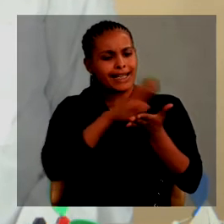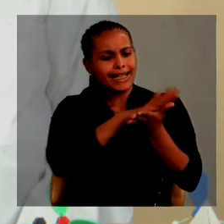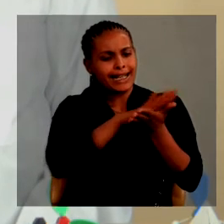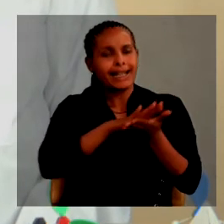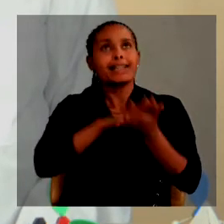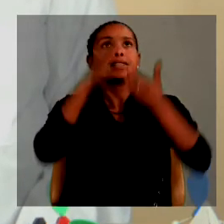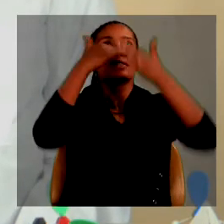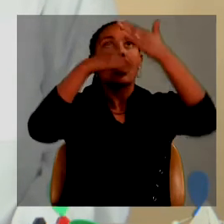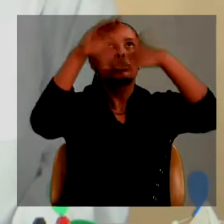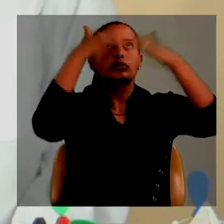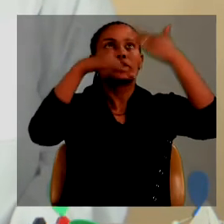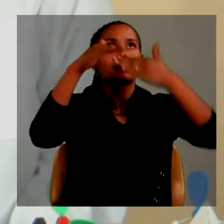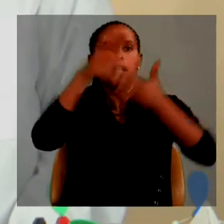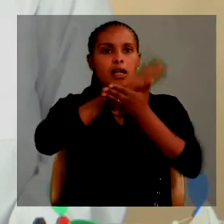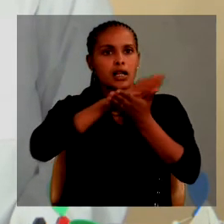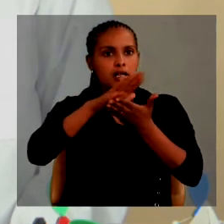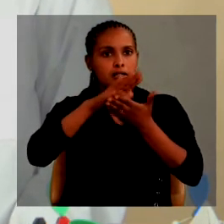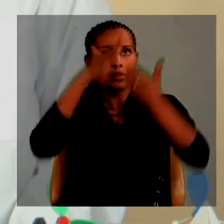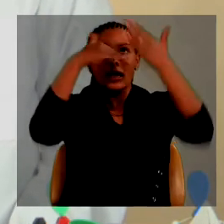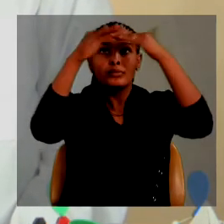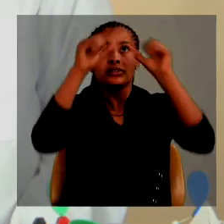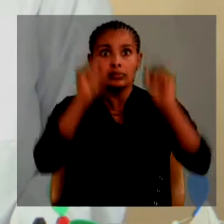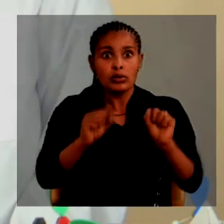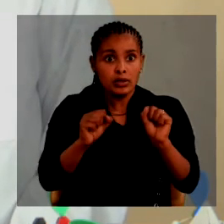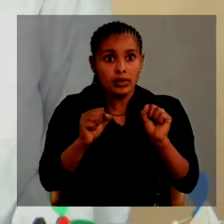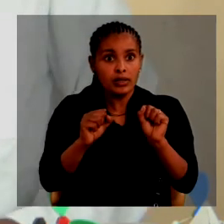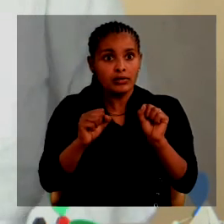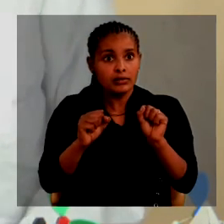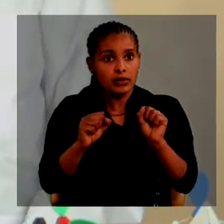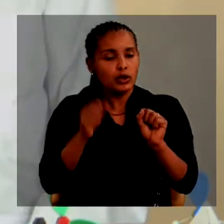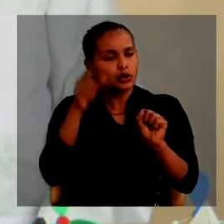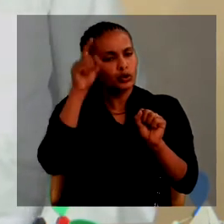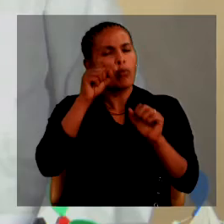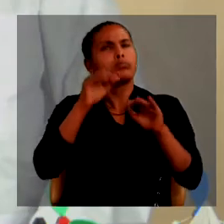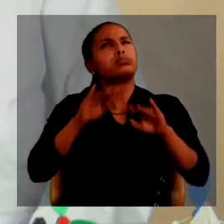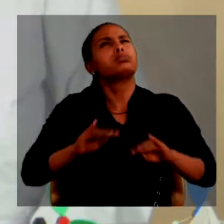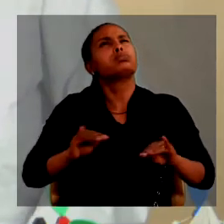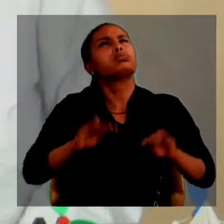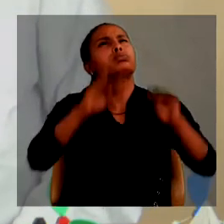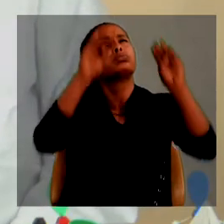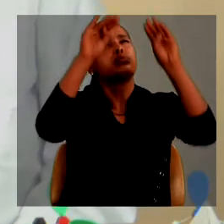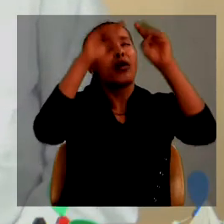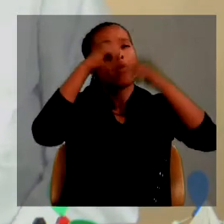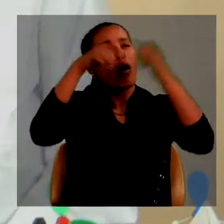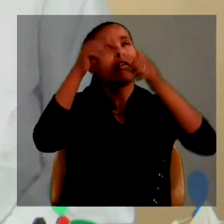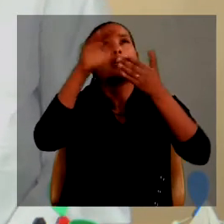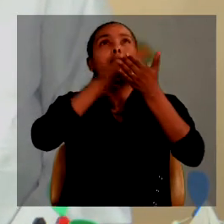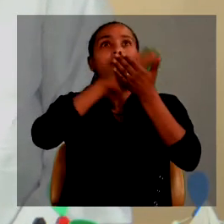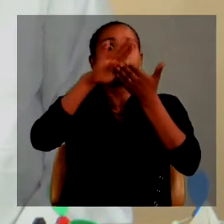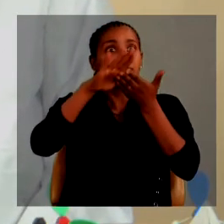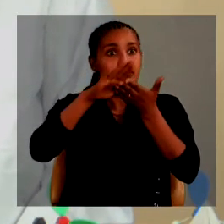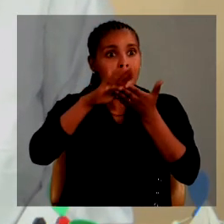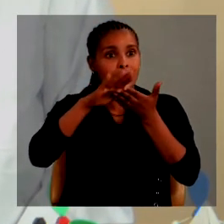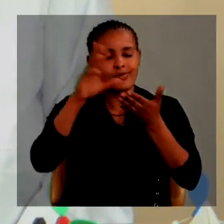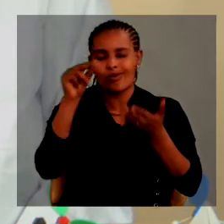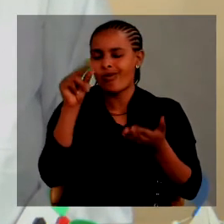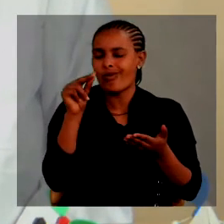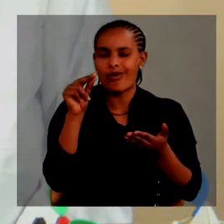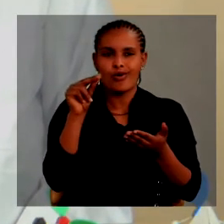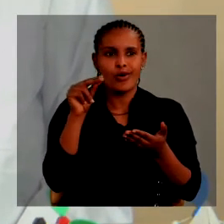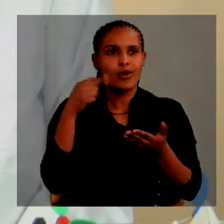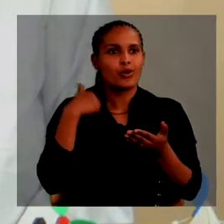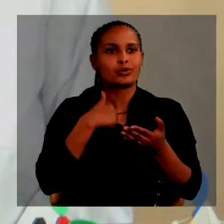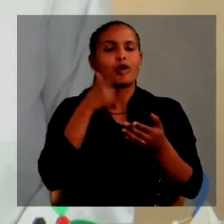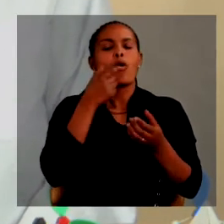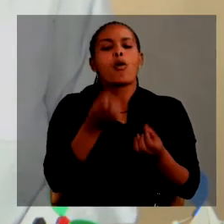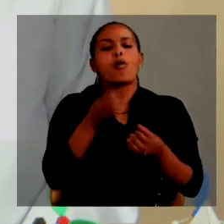the atmosphere. So you should go up and clean it. No, we should